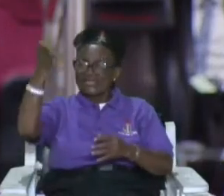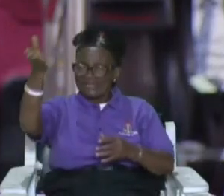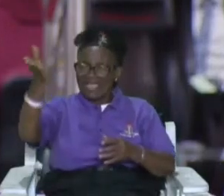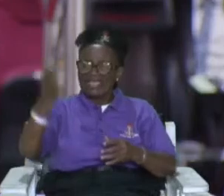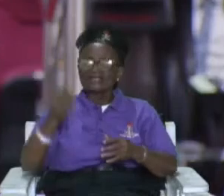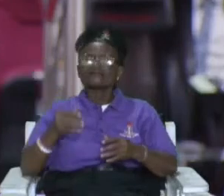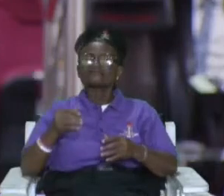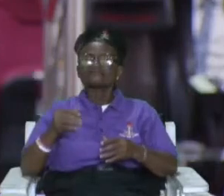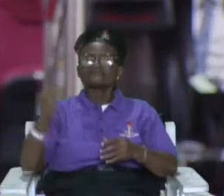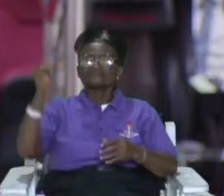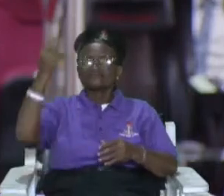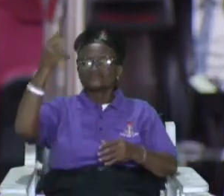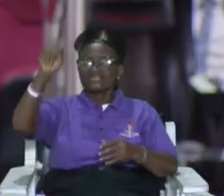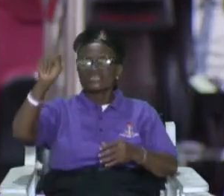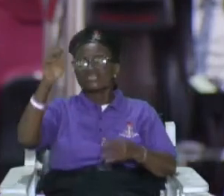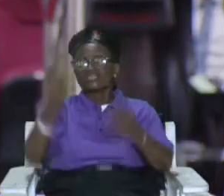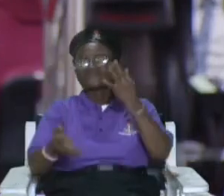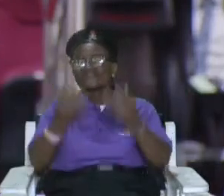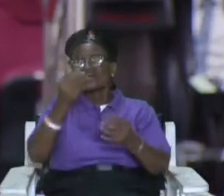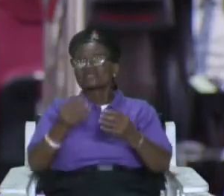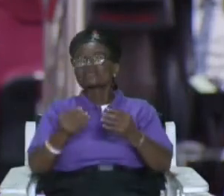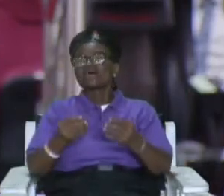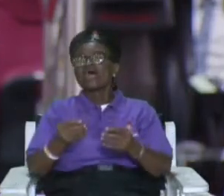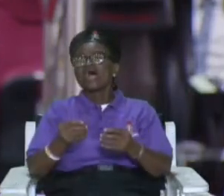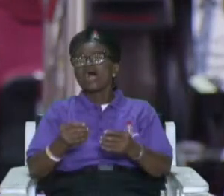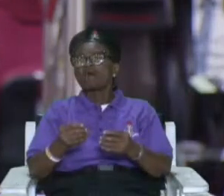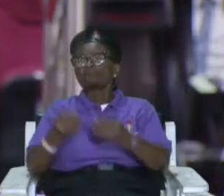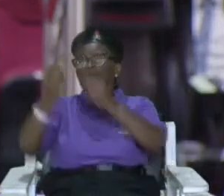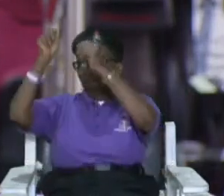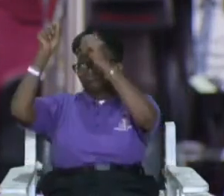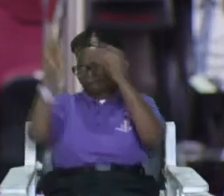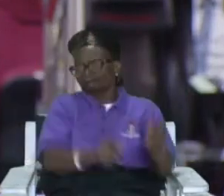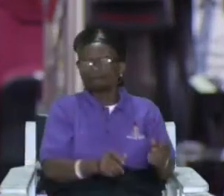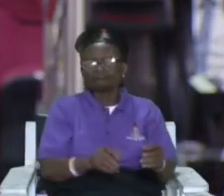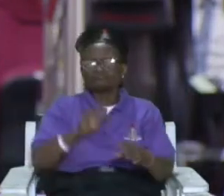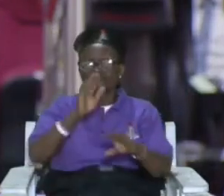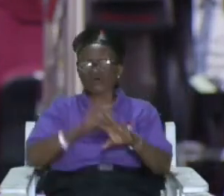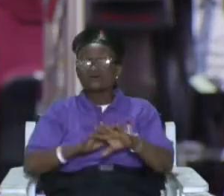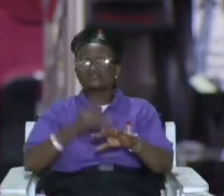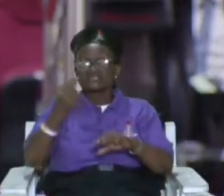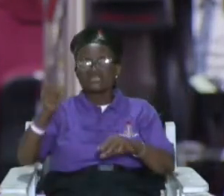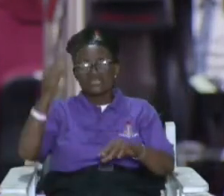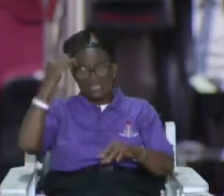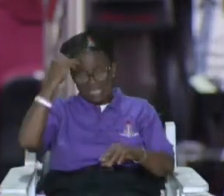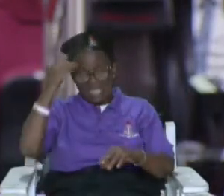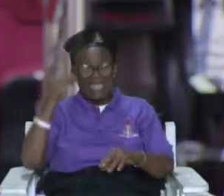The fire landed on the head of Peter.